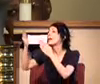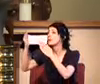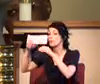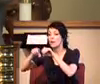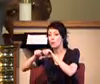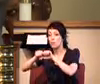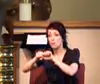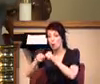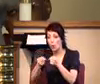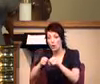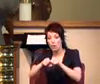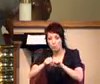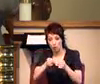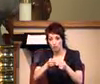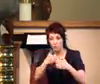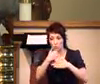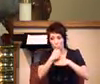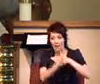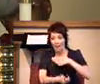it,